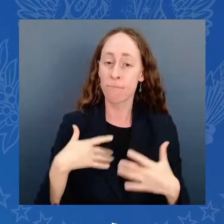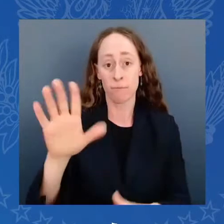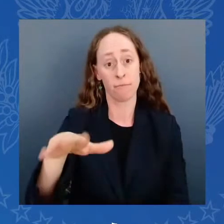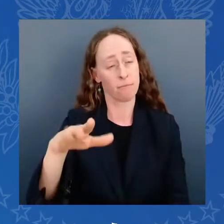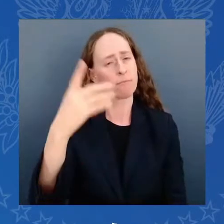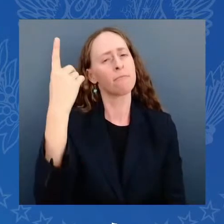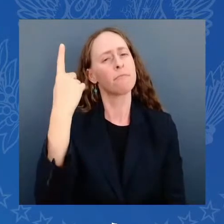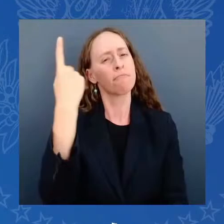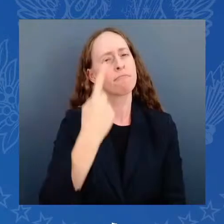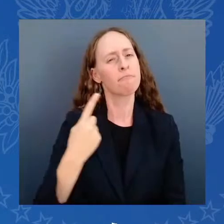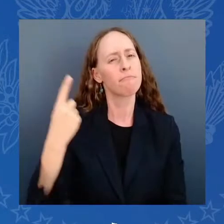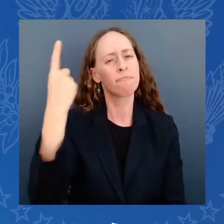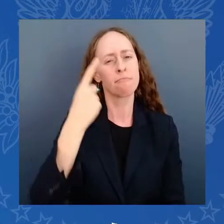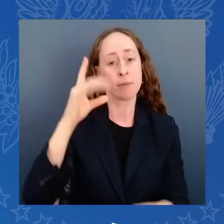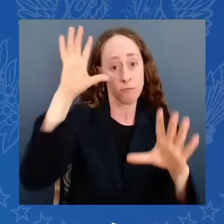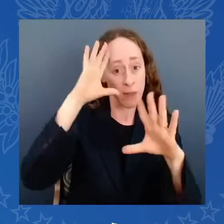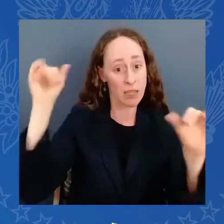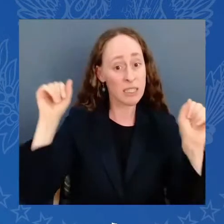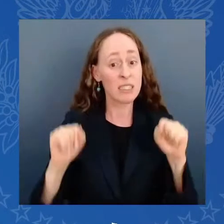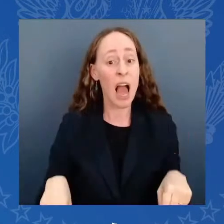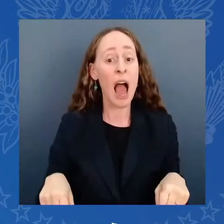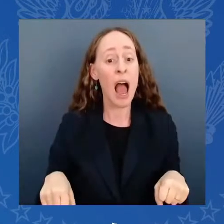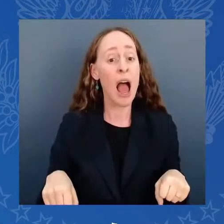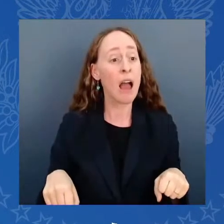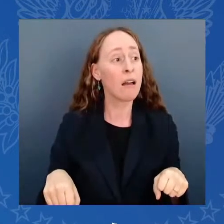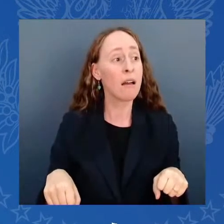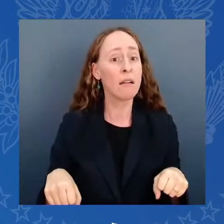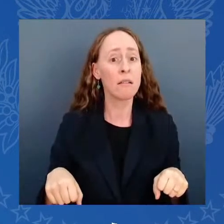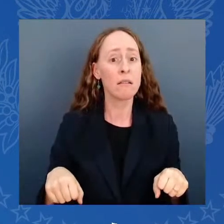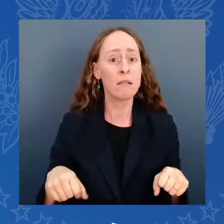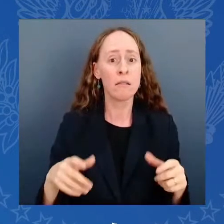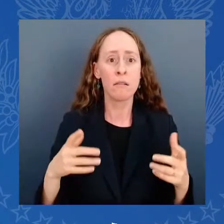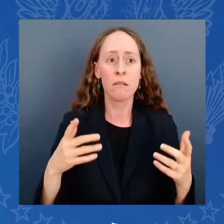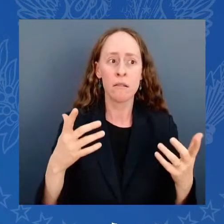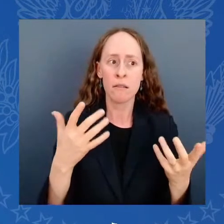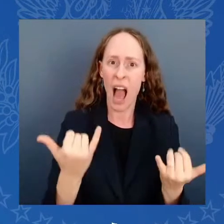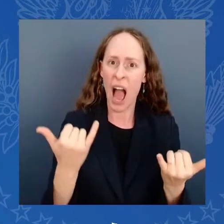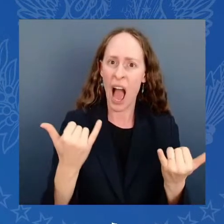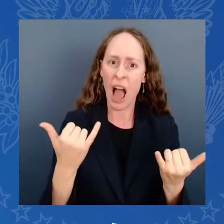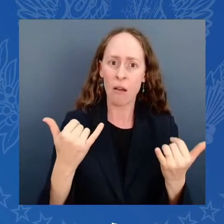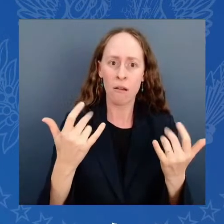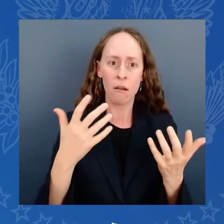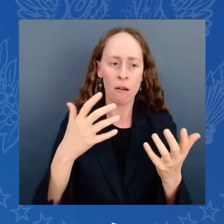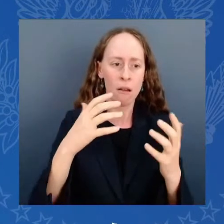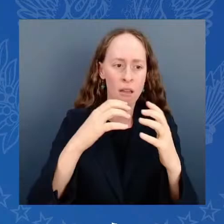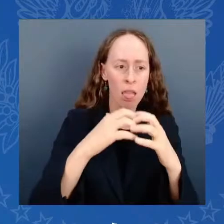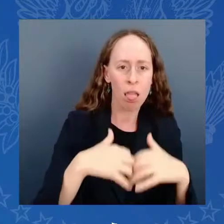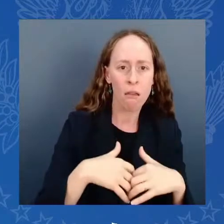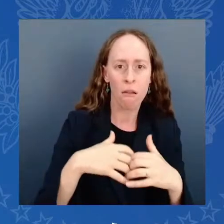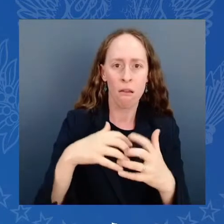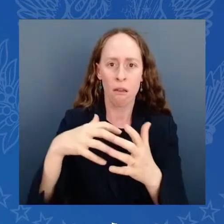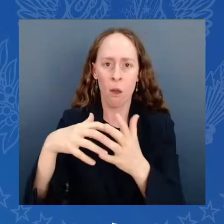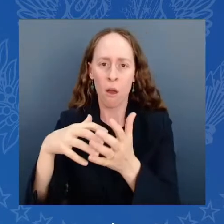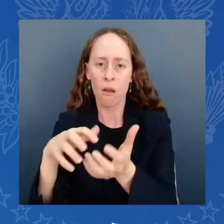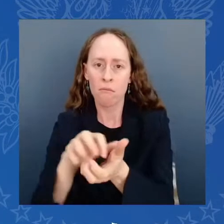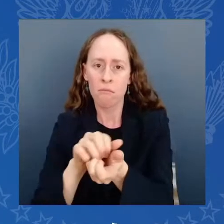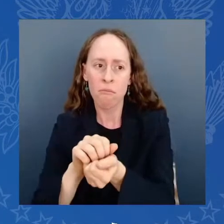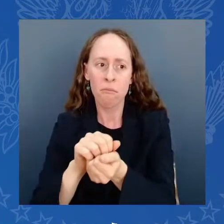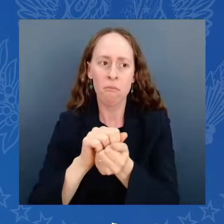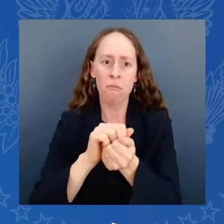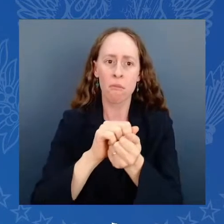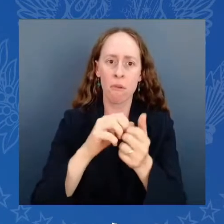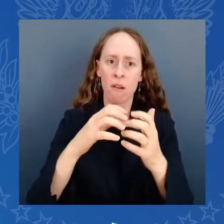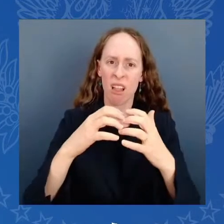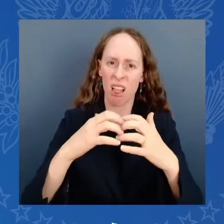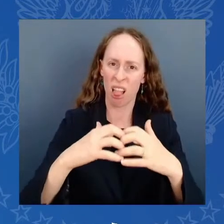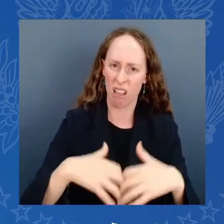in trampling civil rights and liberties given such immunity. The court's being used to weaponize an extreme and unchecked